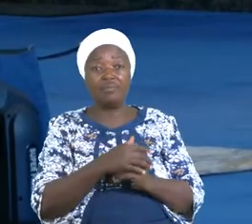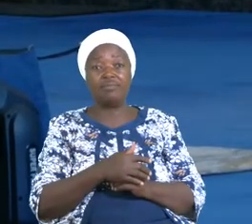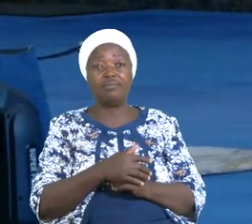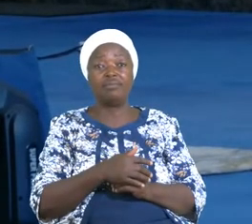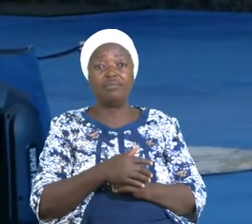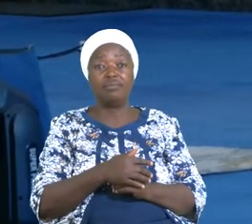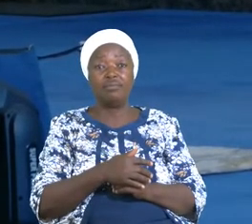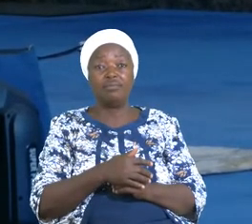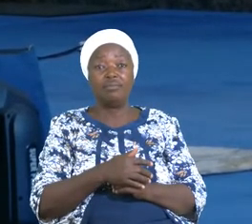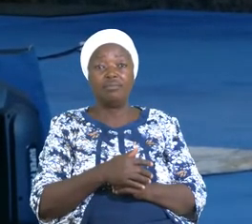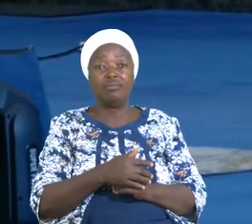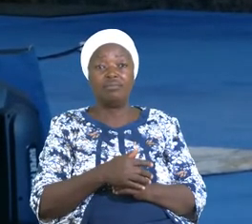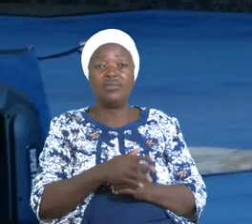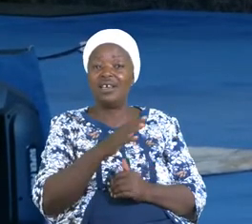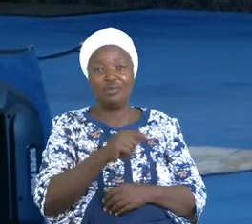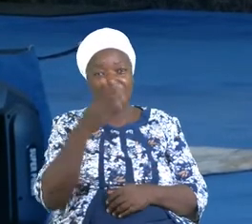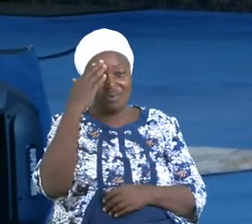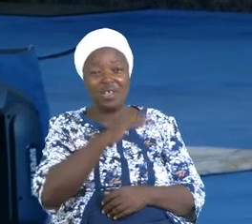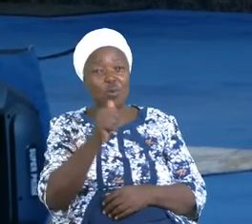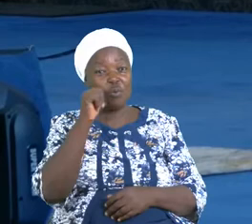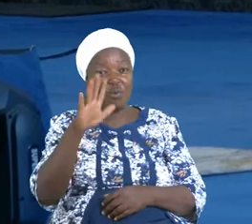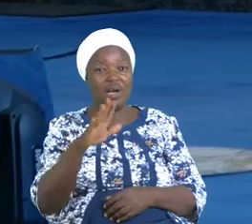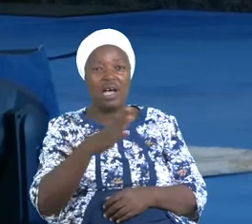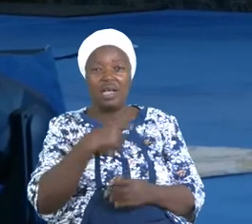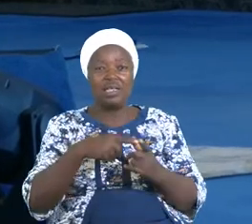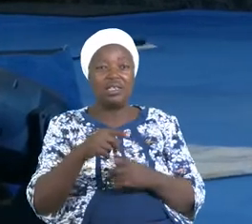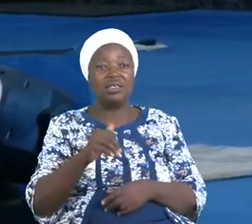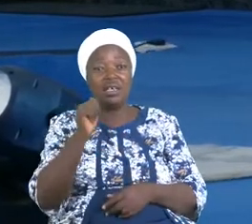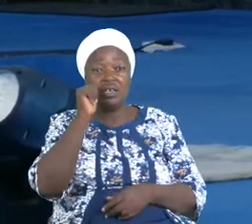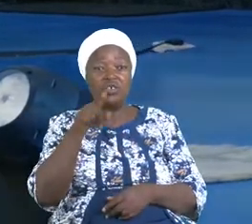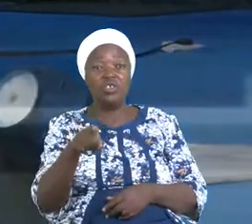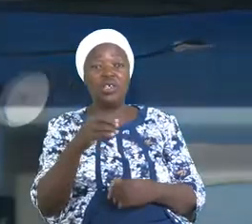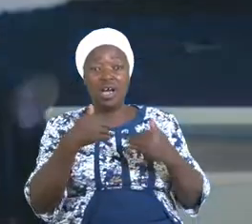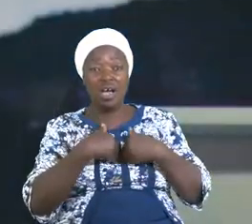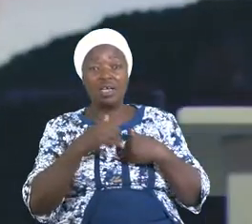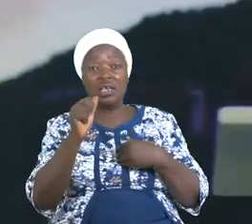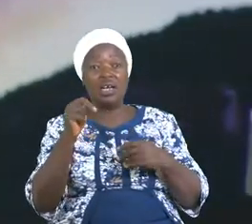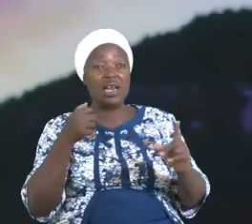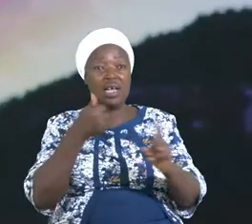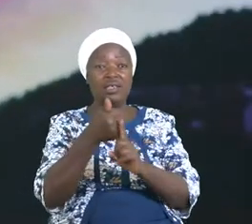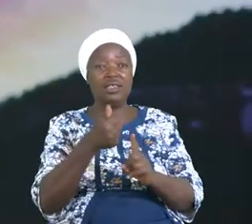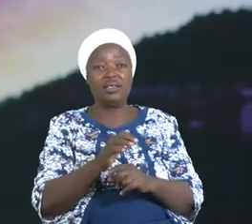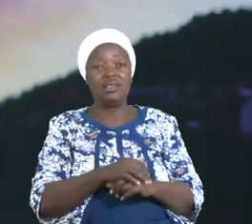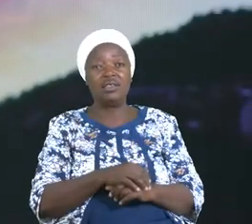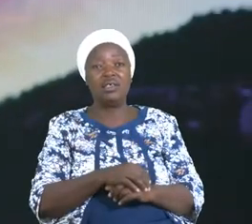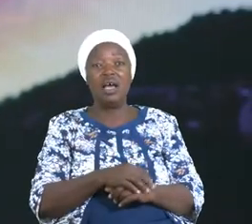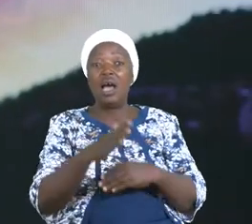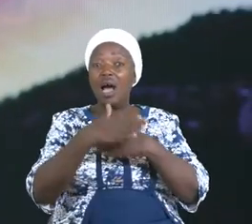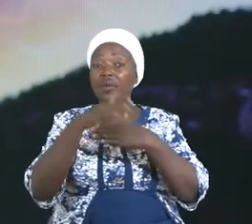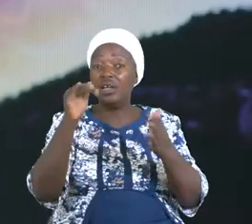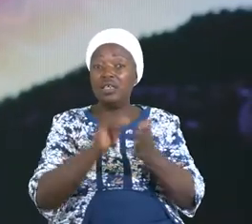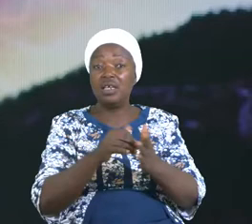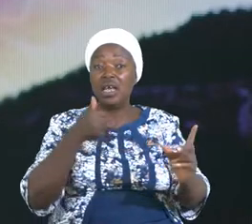course a woman, and she had an accident. After that